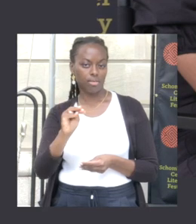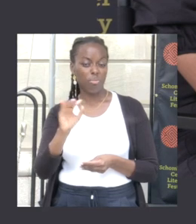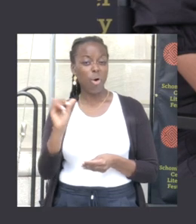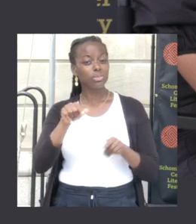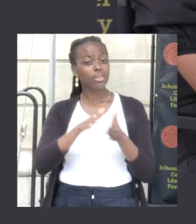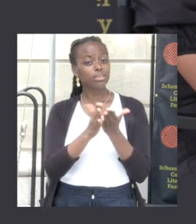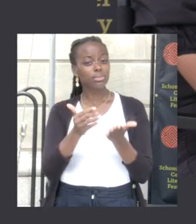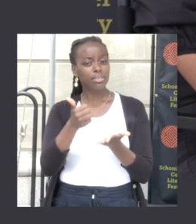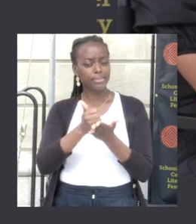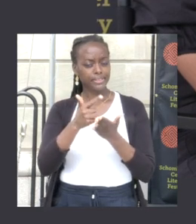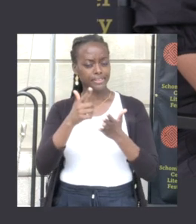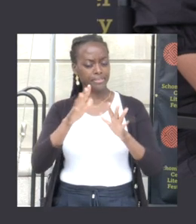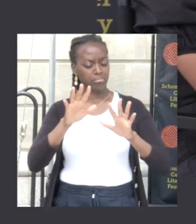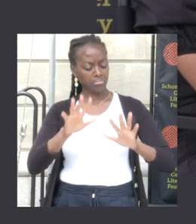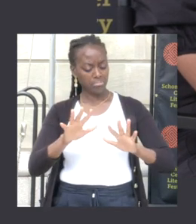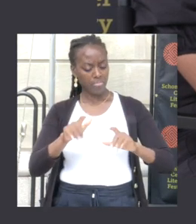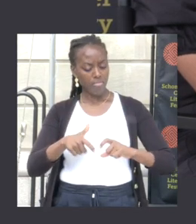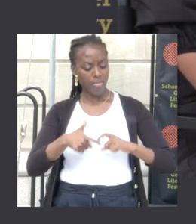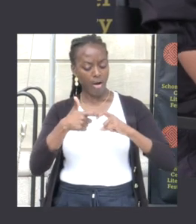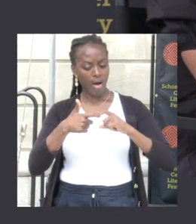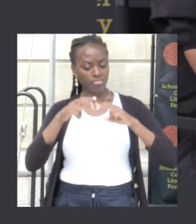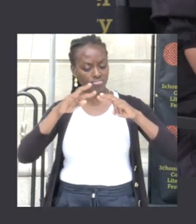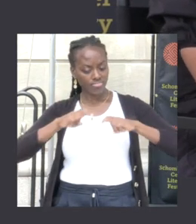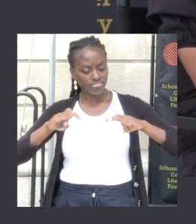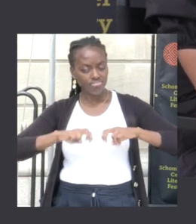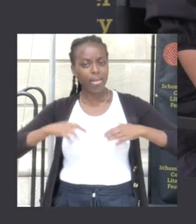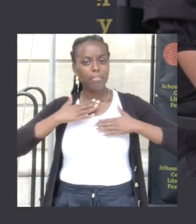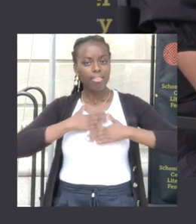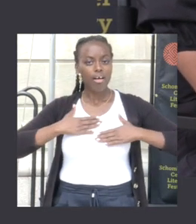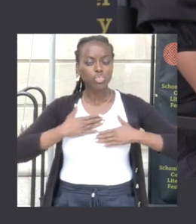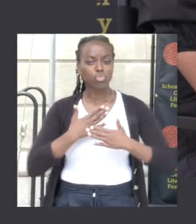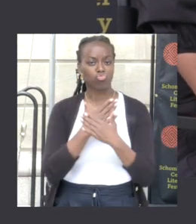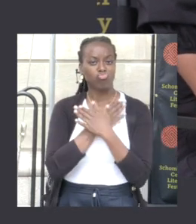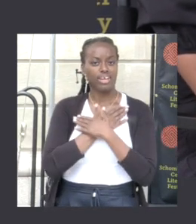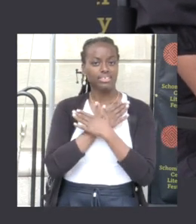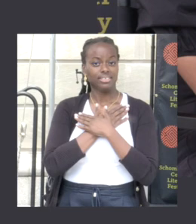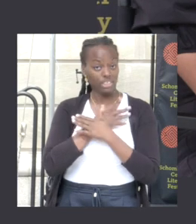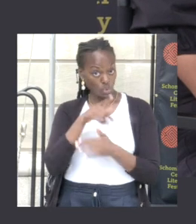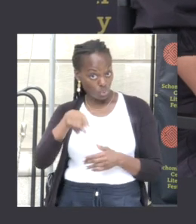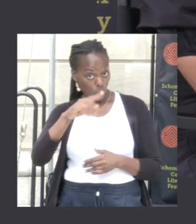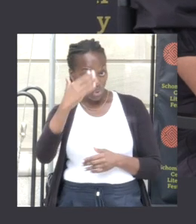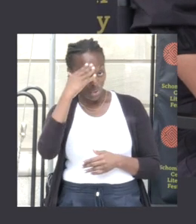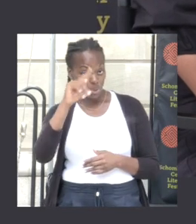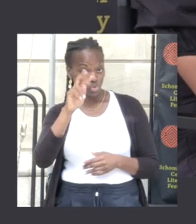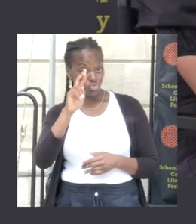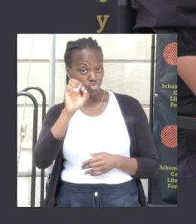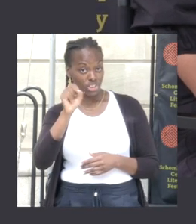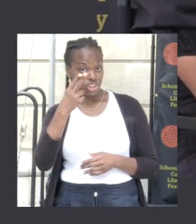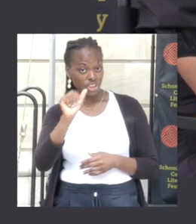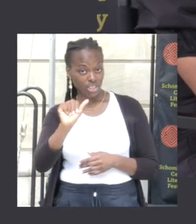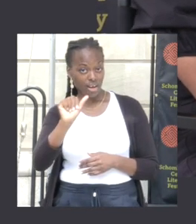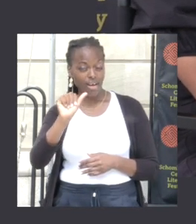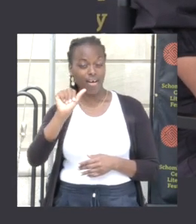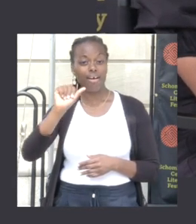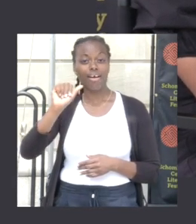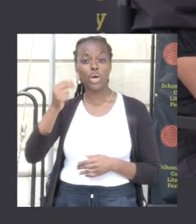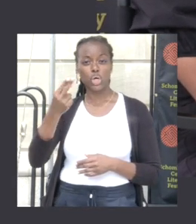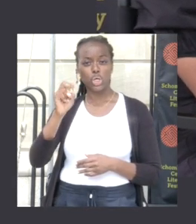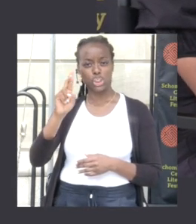and rest, as in Trisha Hersey's concept of the Nap Minister. Y'all know about Trisha Hersey, the Nap Minister? Get up on